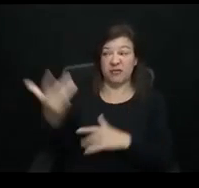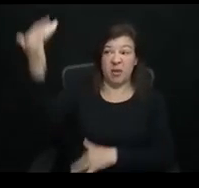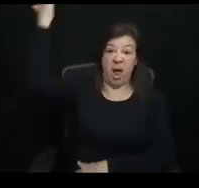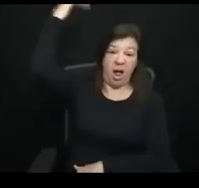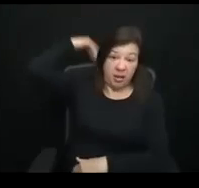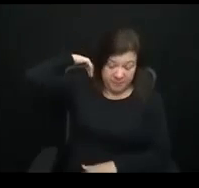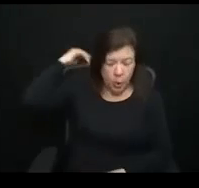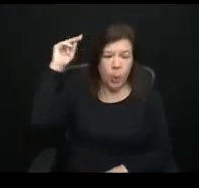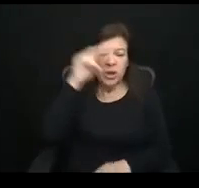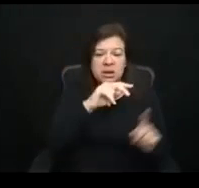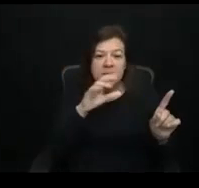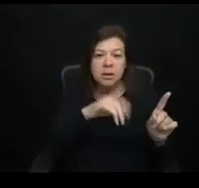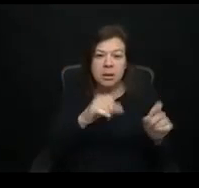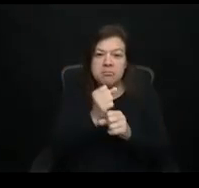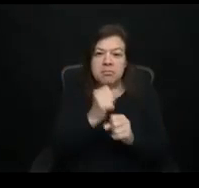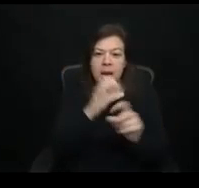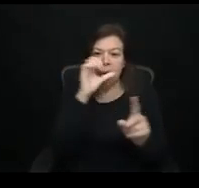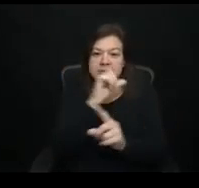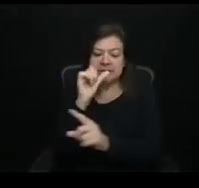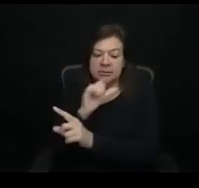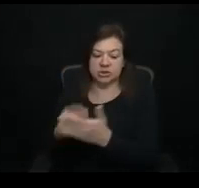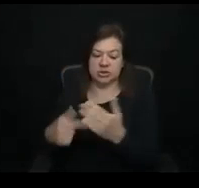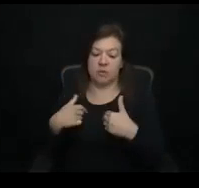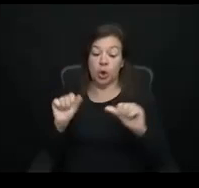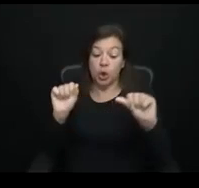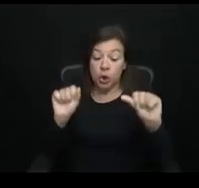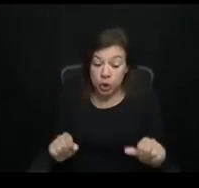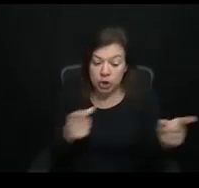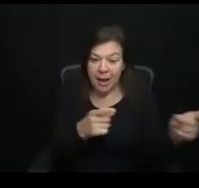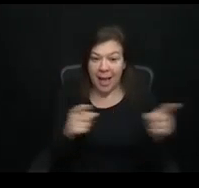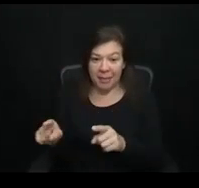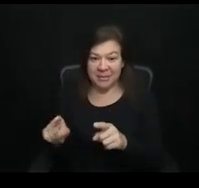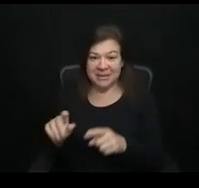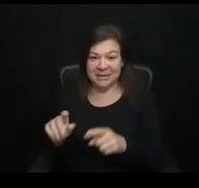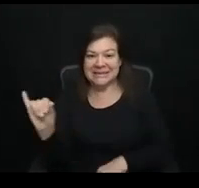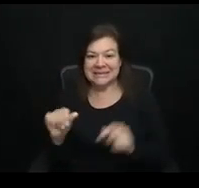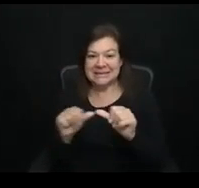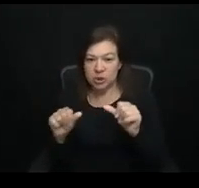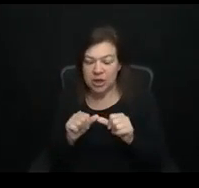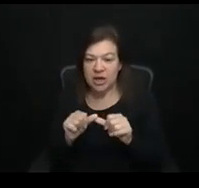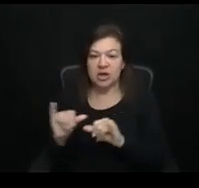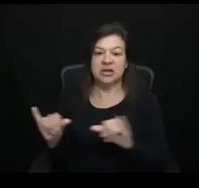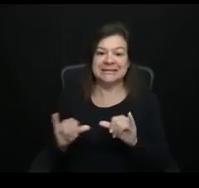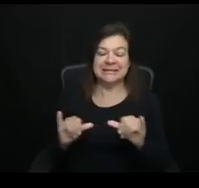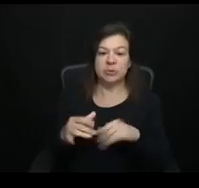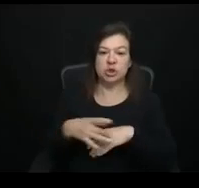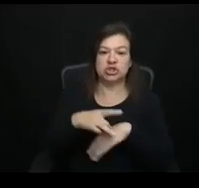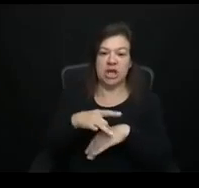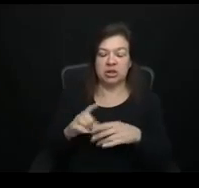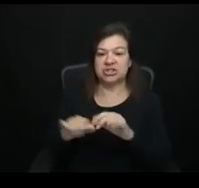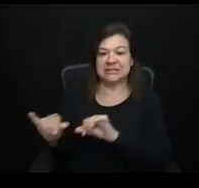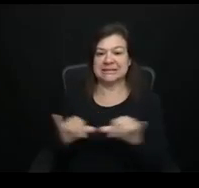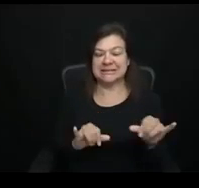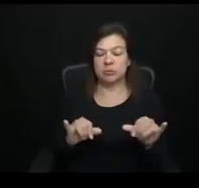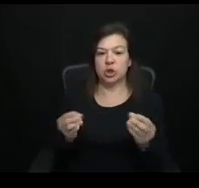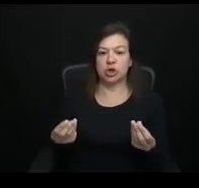some assumptions anyway on what could happen, similar area, similar geology, similar soil, what type